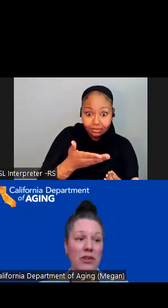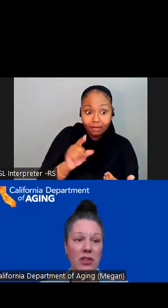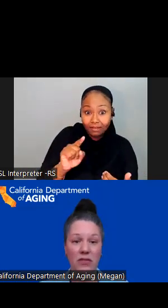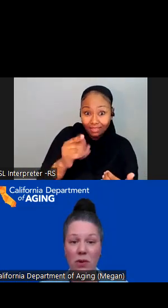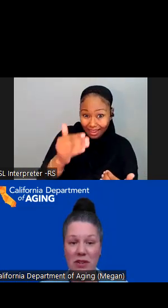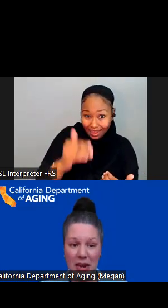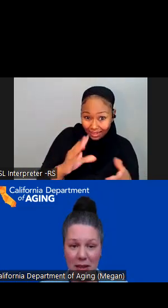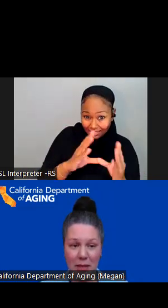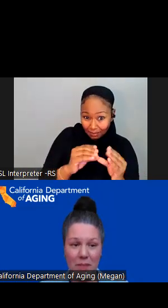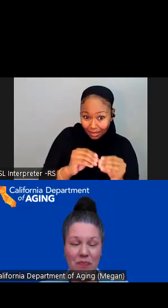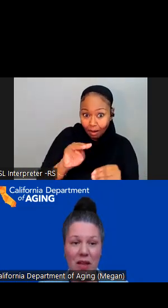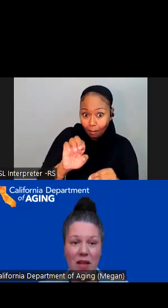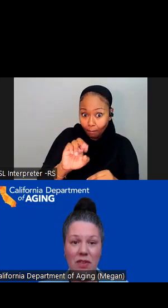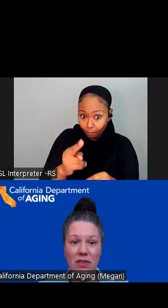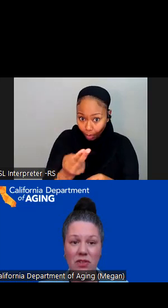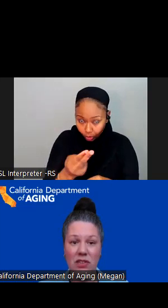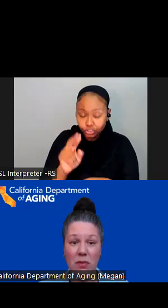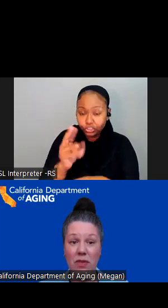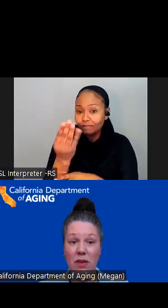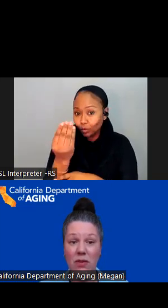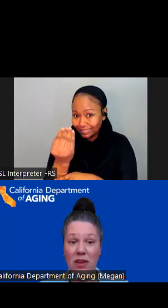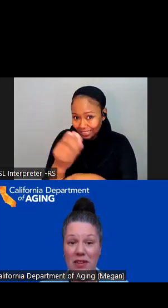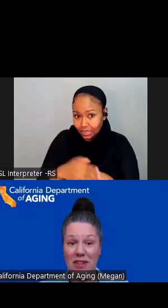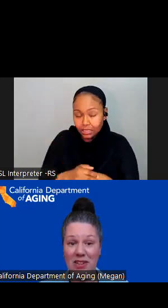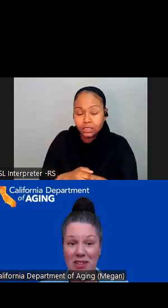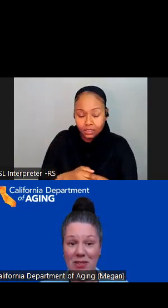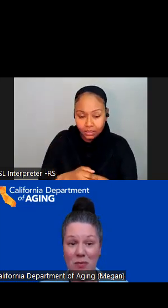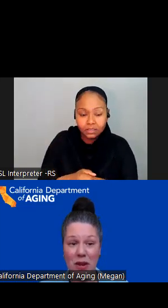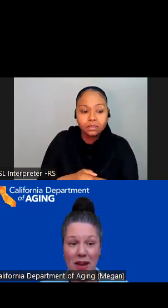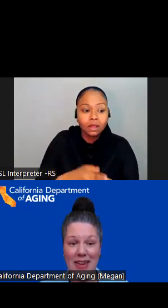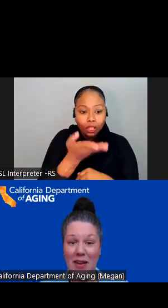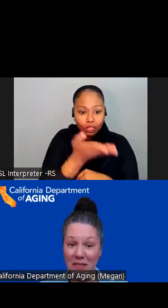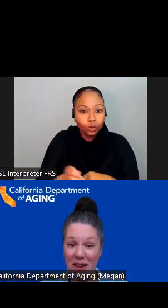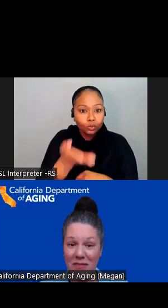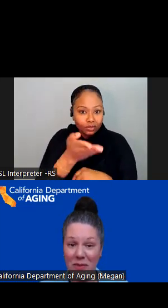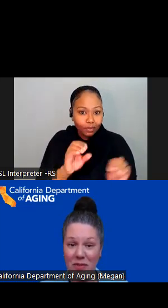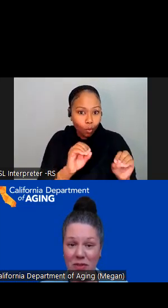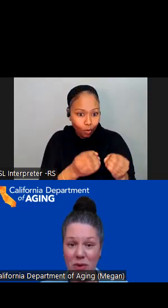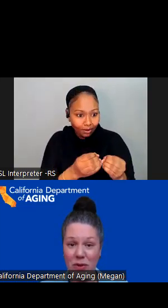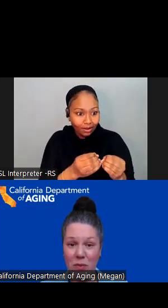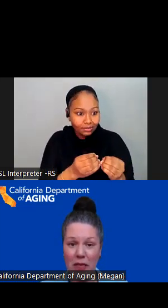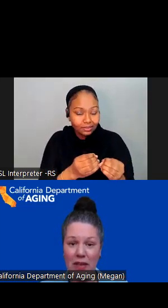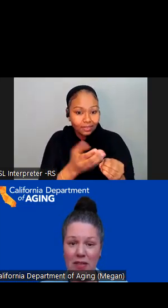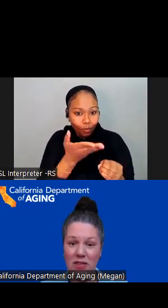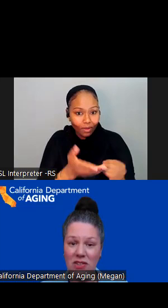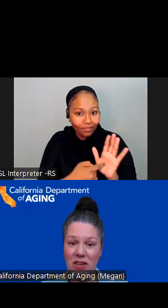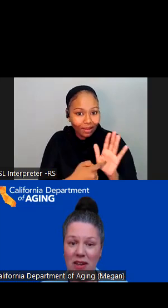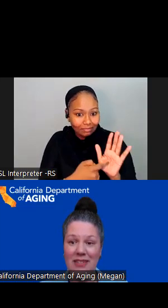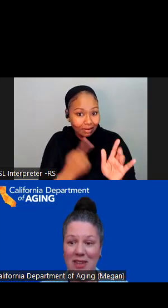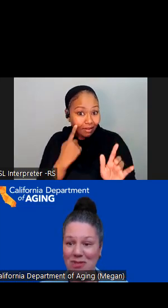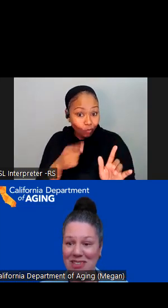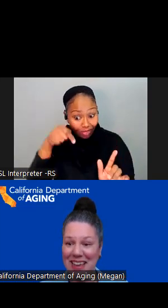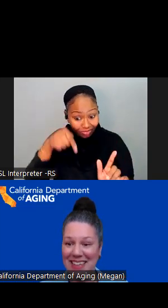be on March the 14th. And these are just some of the organizations who have been identified for this work group. And I think